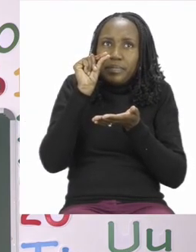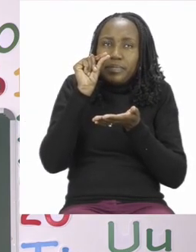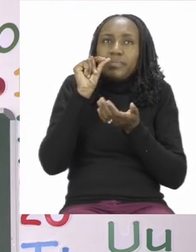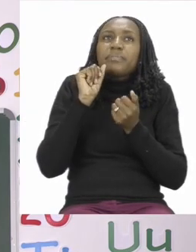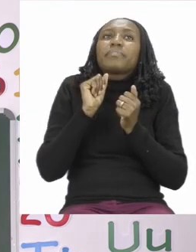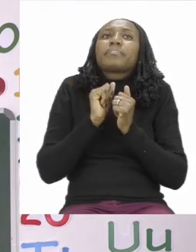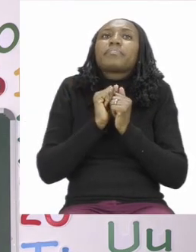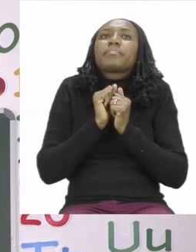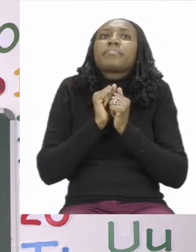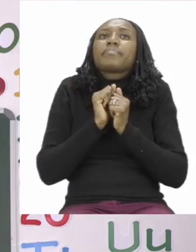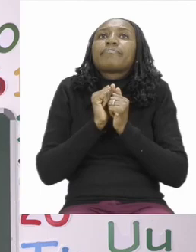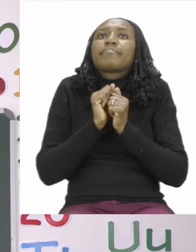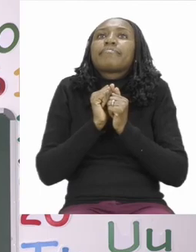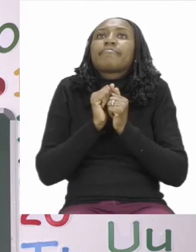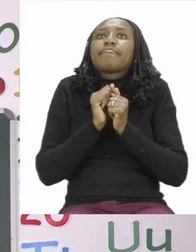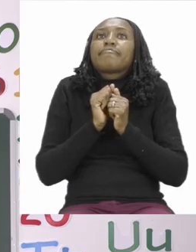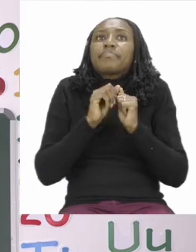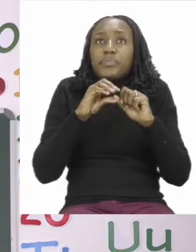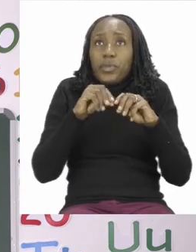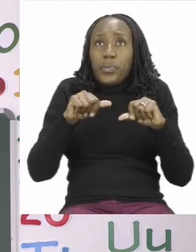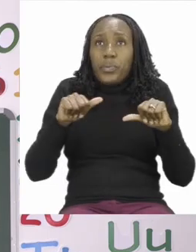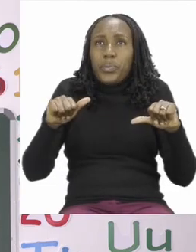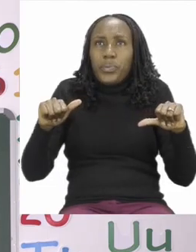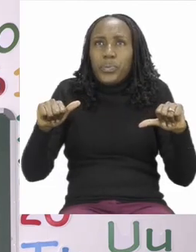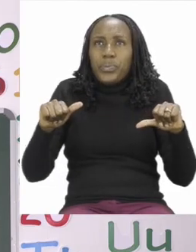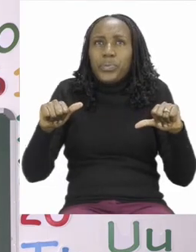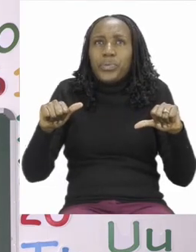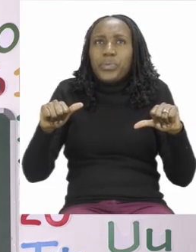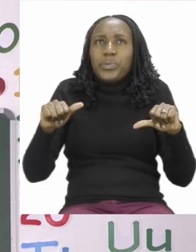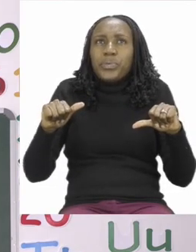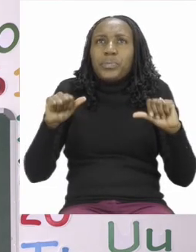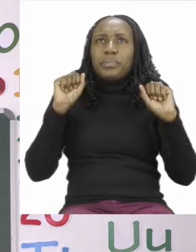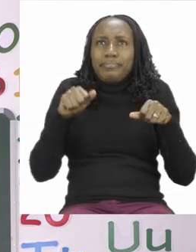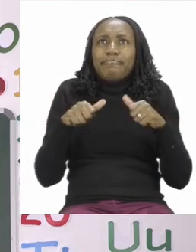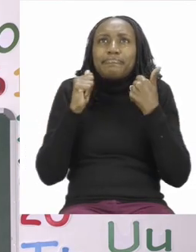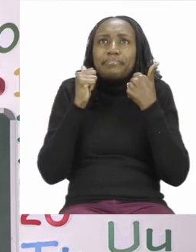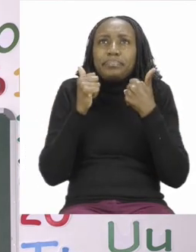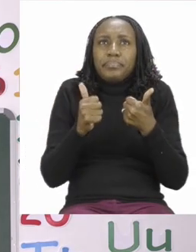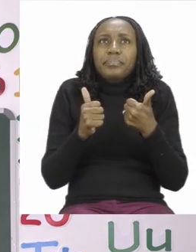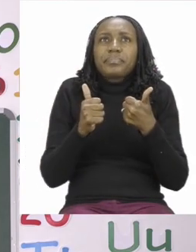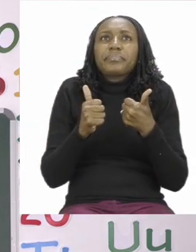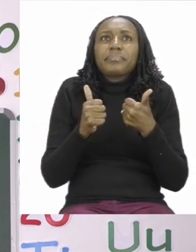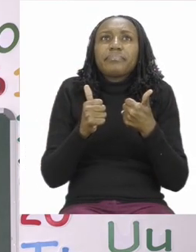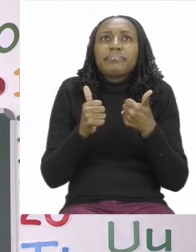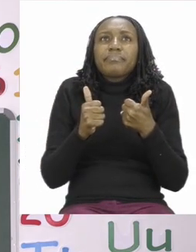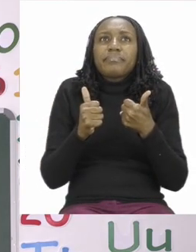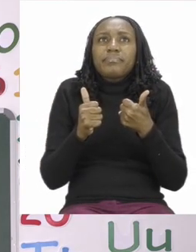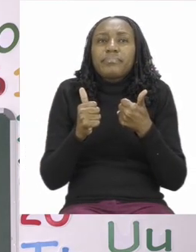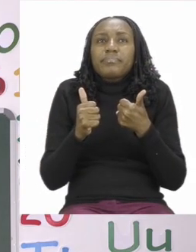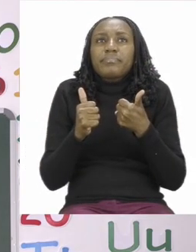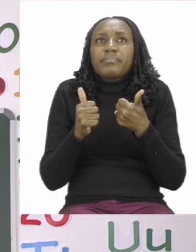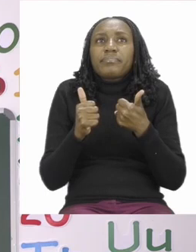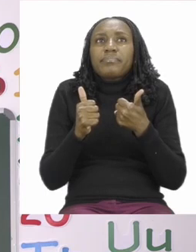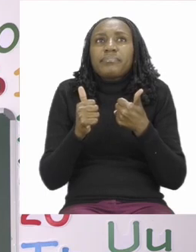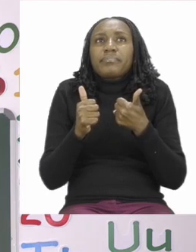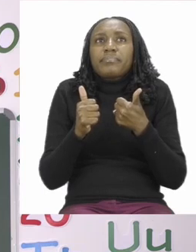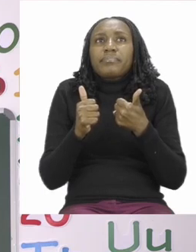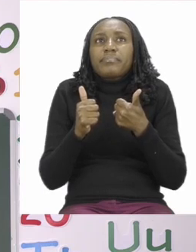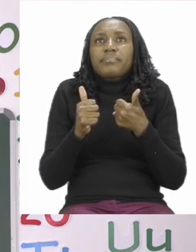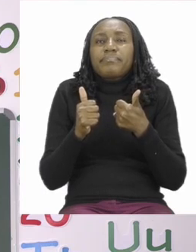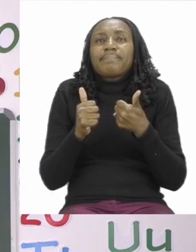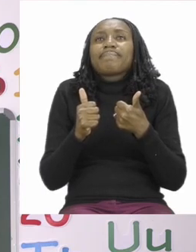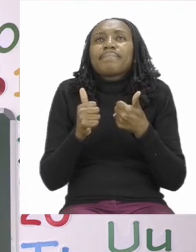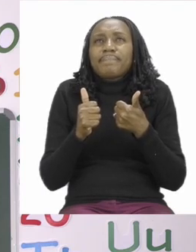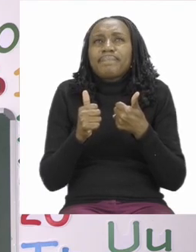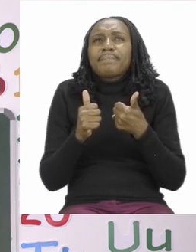our soil should be very fertile, first of all, and then it also needs to make sure that it